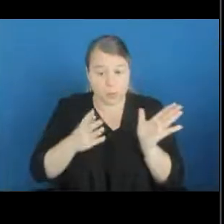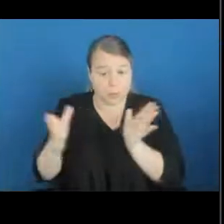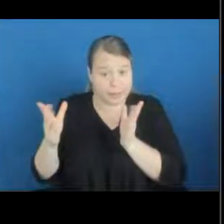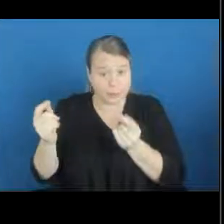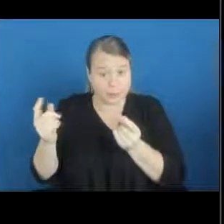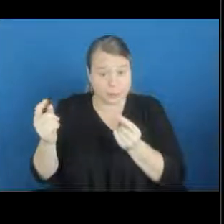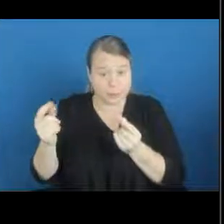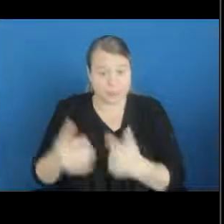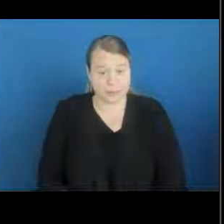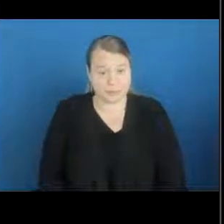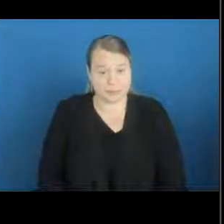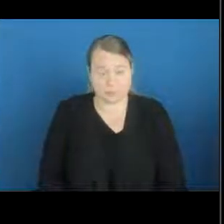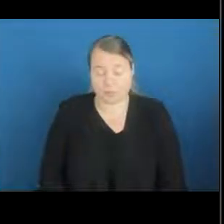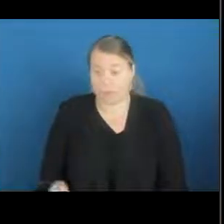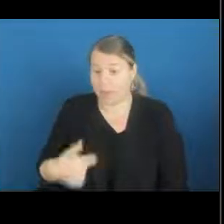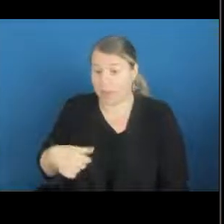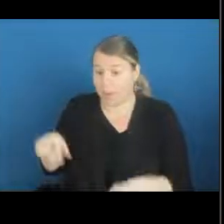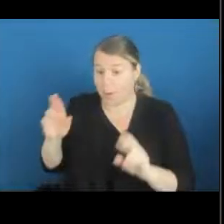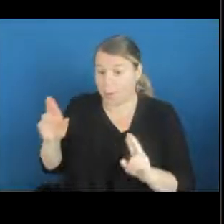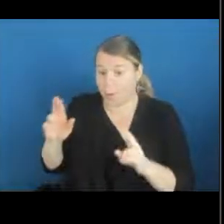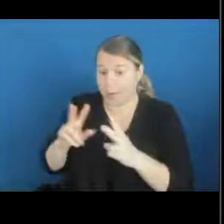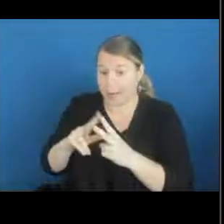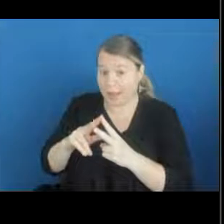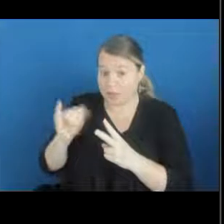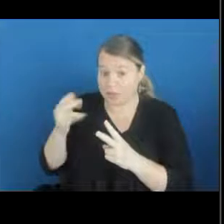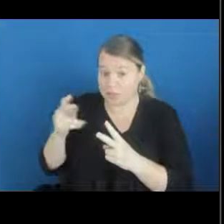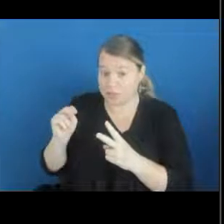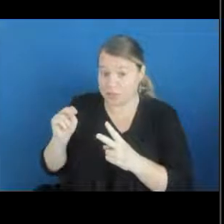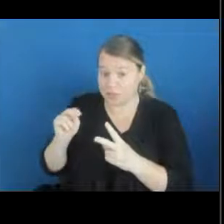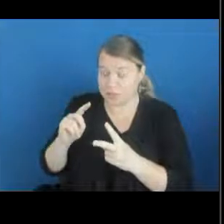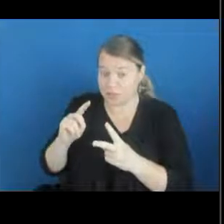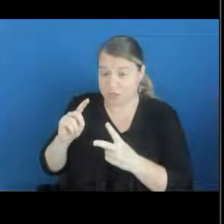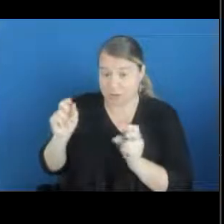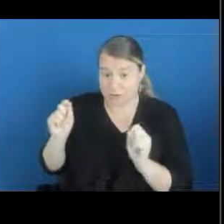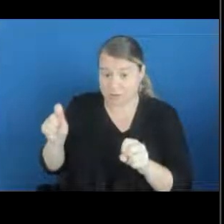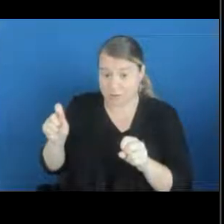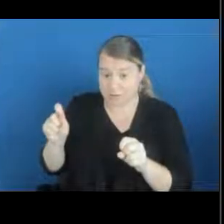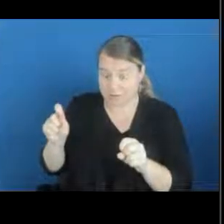I'm hoping either John can.